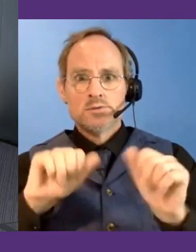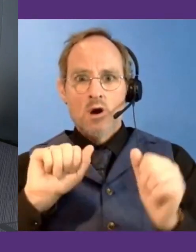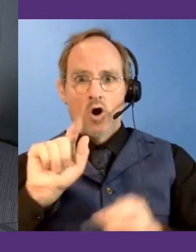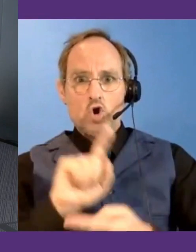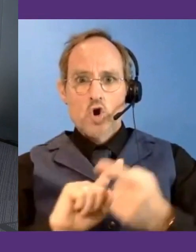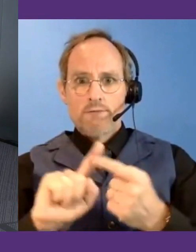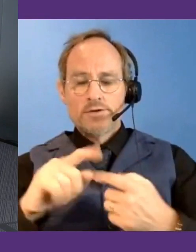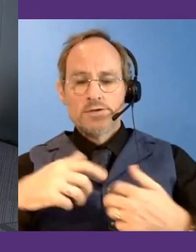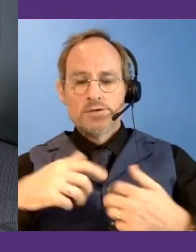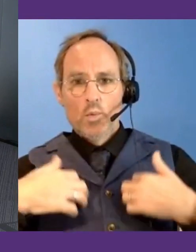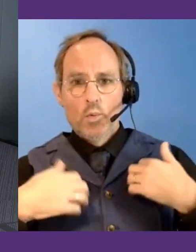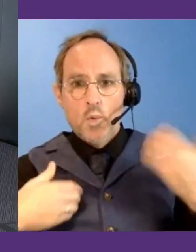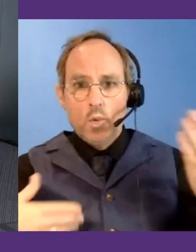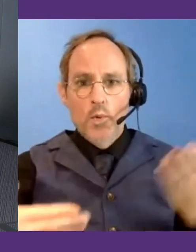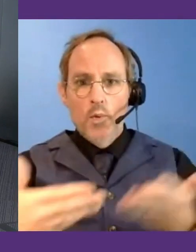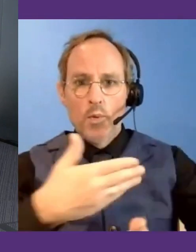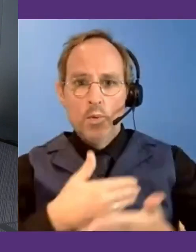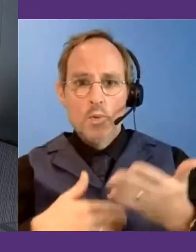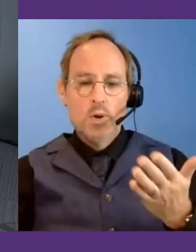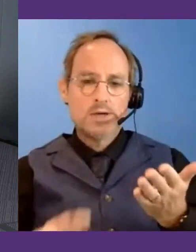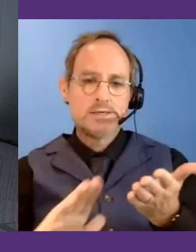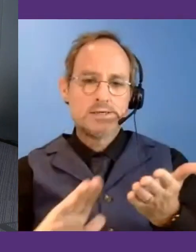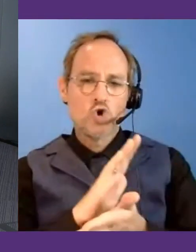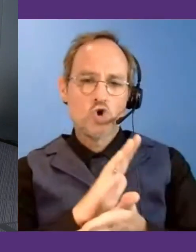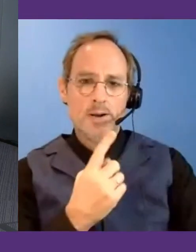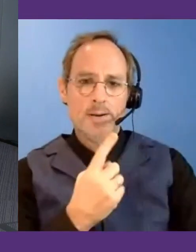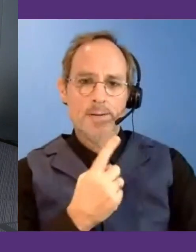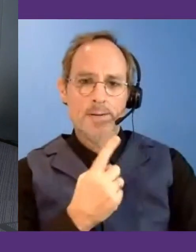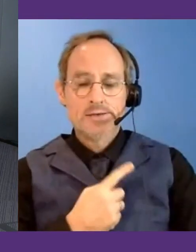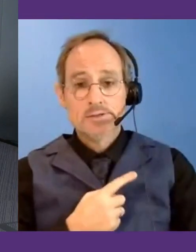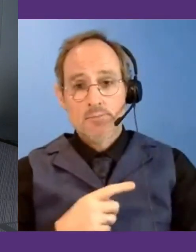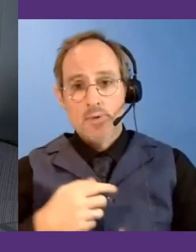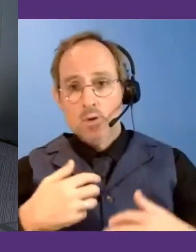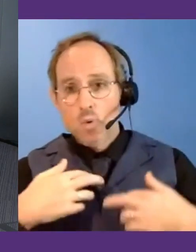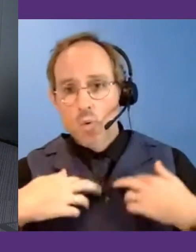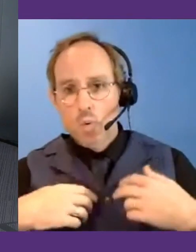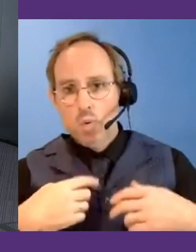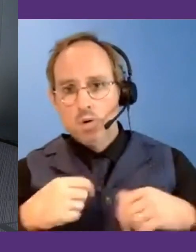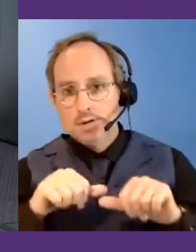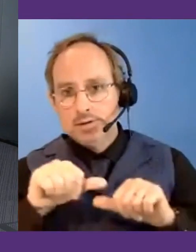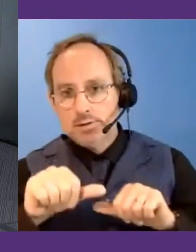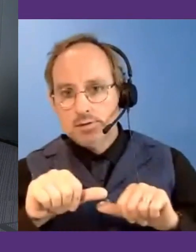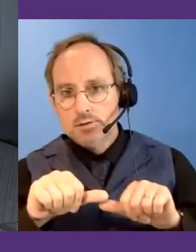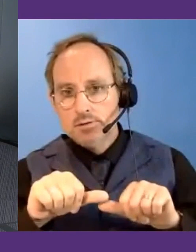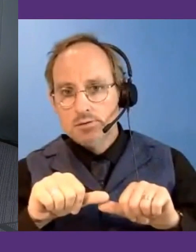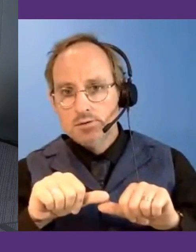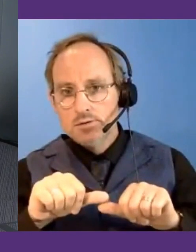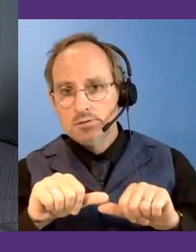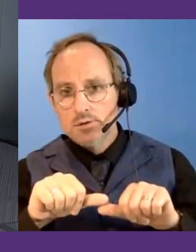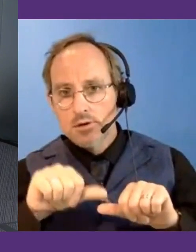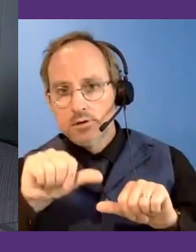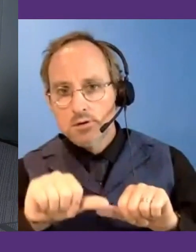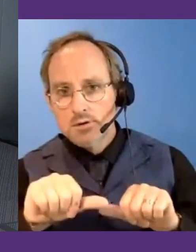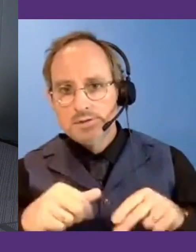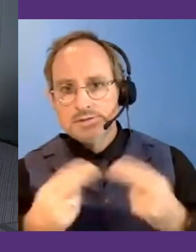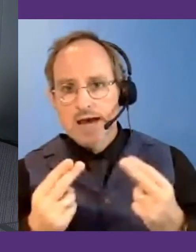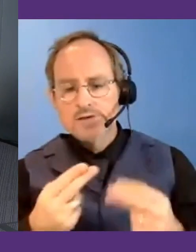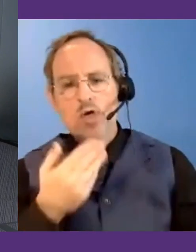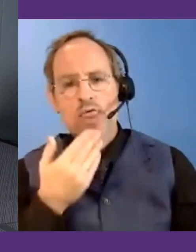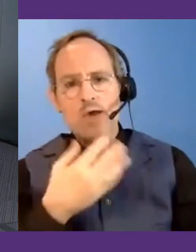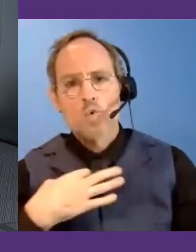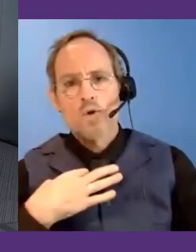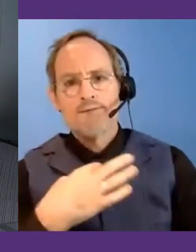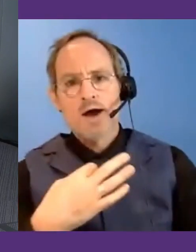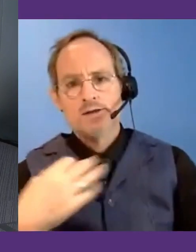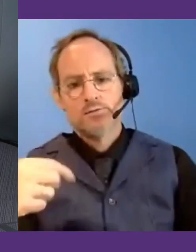so far, so I'm looking forward to the next couple of days as well. Thanks for having us on. So yes, we've